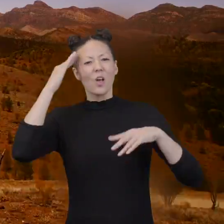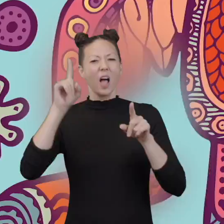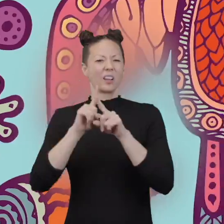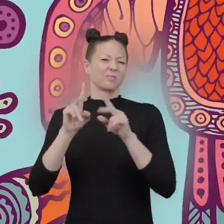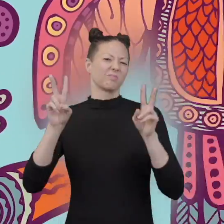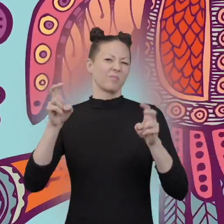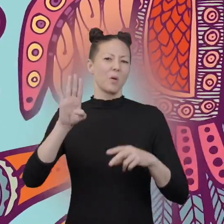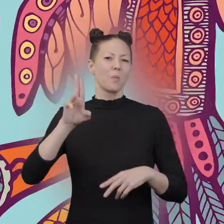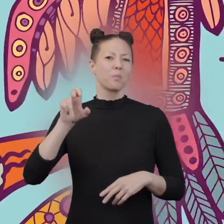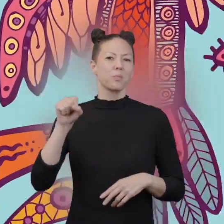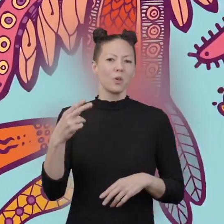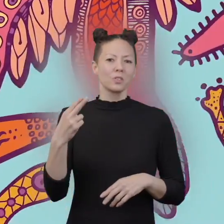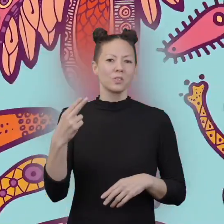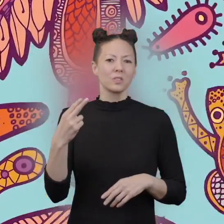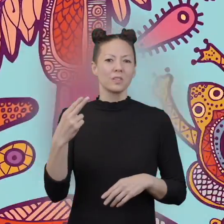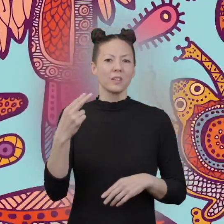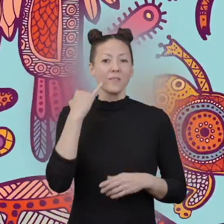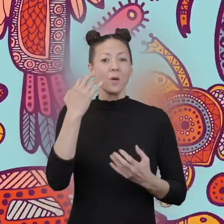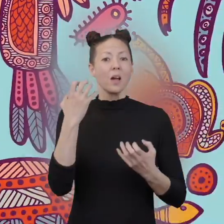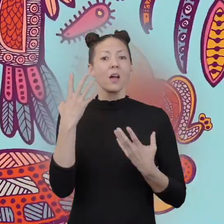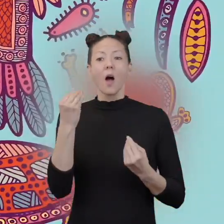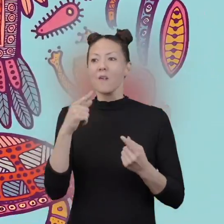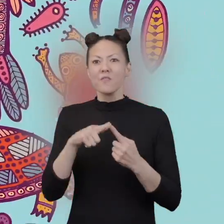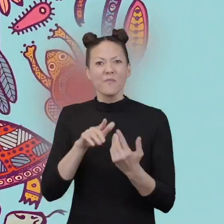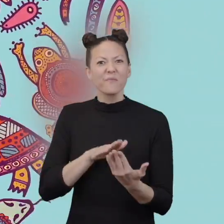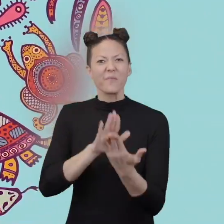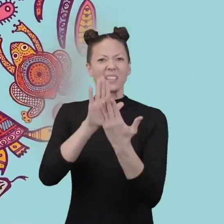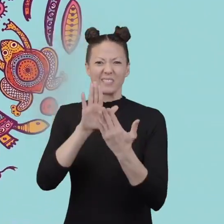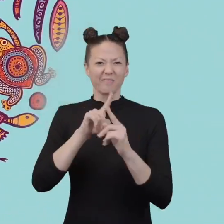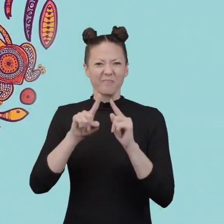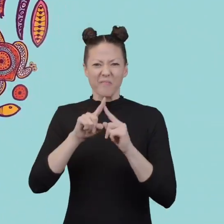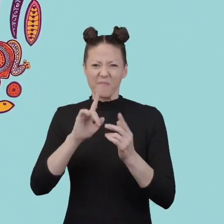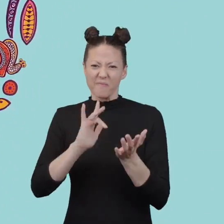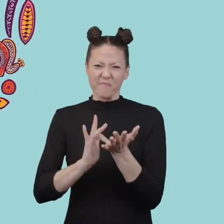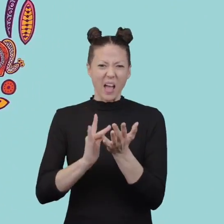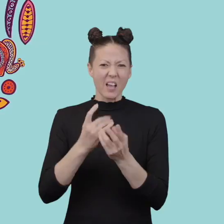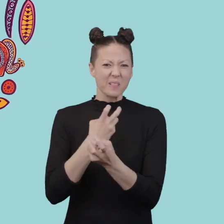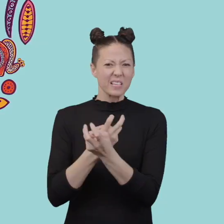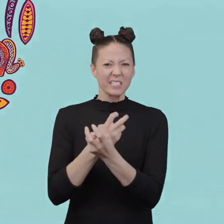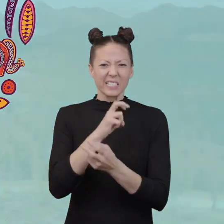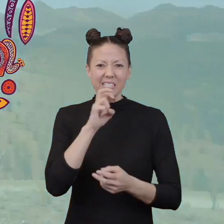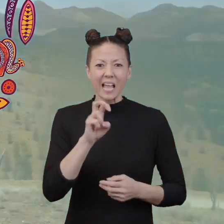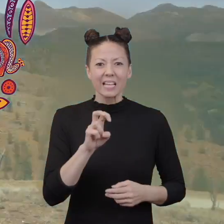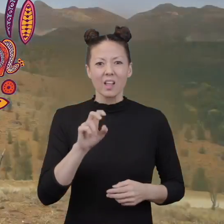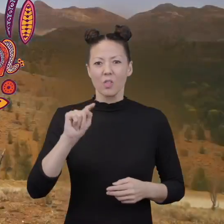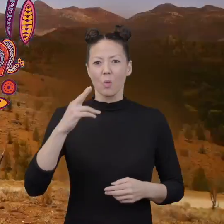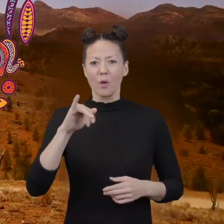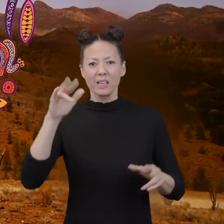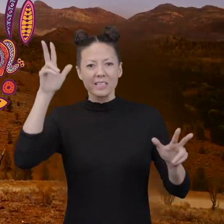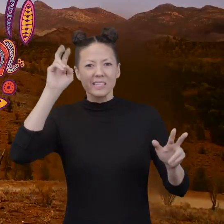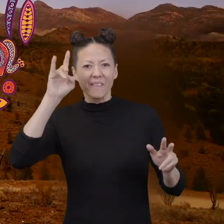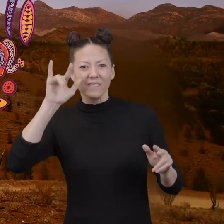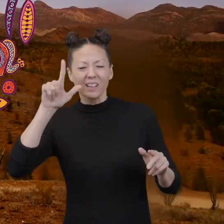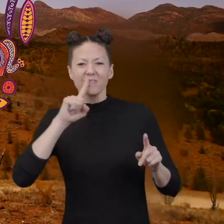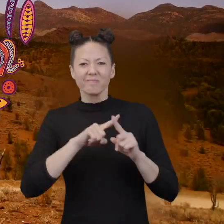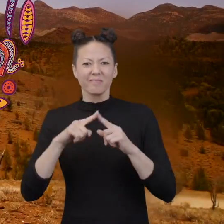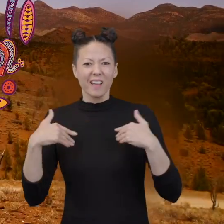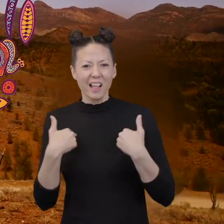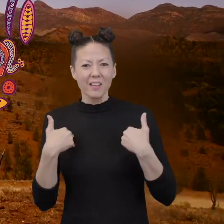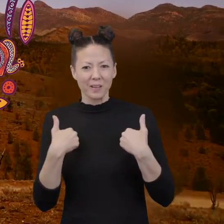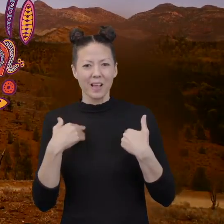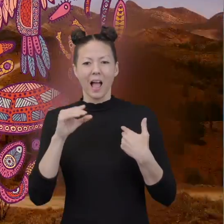bush. If you want to come face to face with venomous snakes, thorny devils, or dingoes, the outback is for